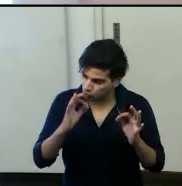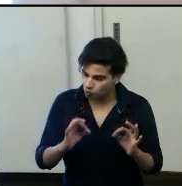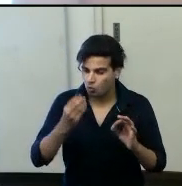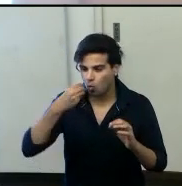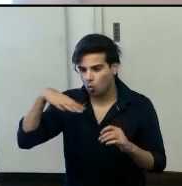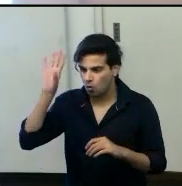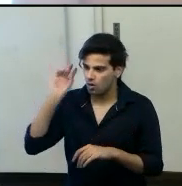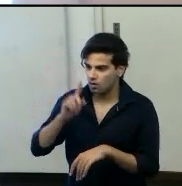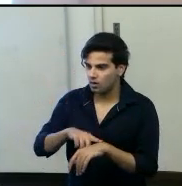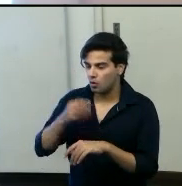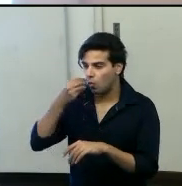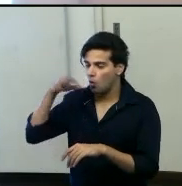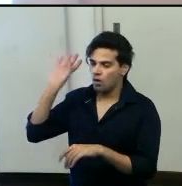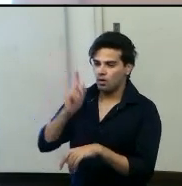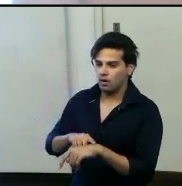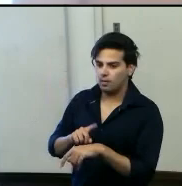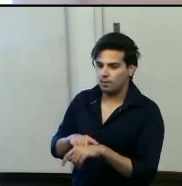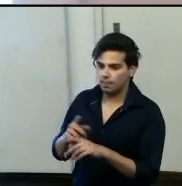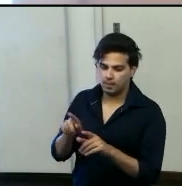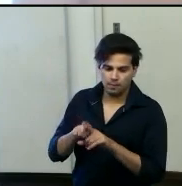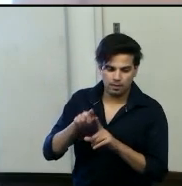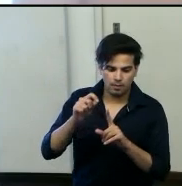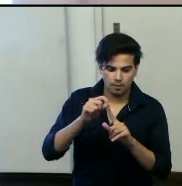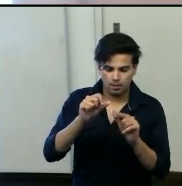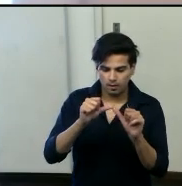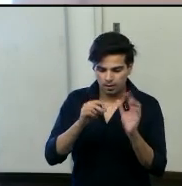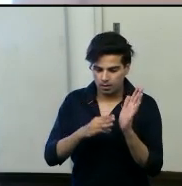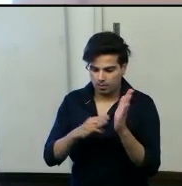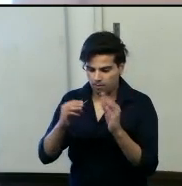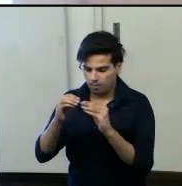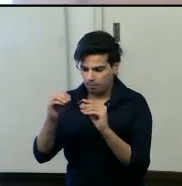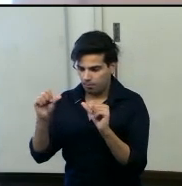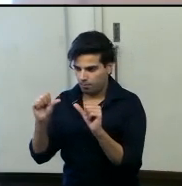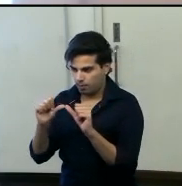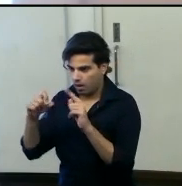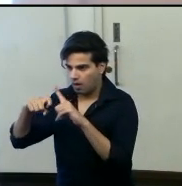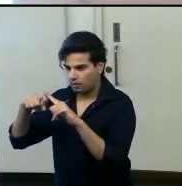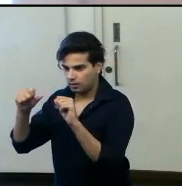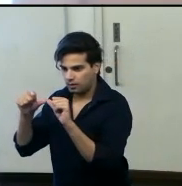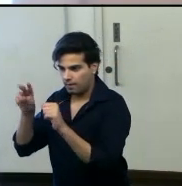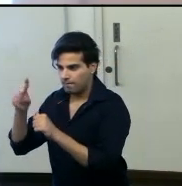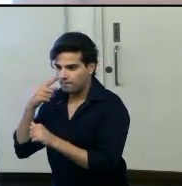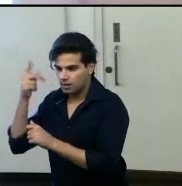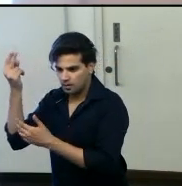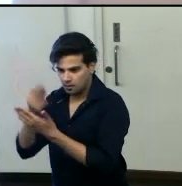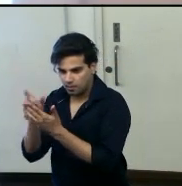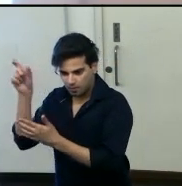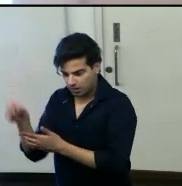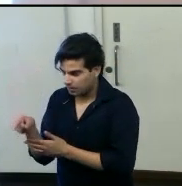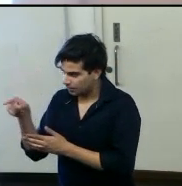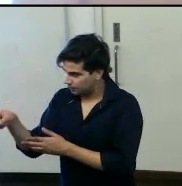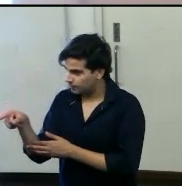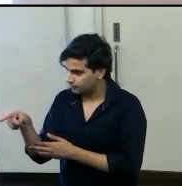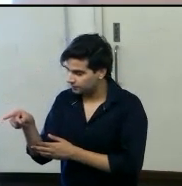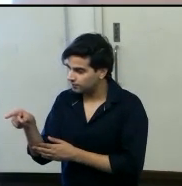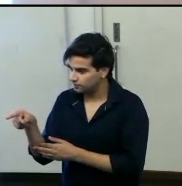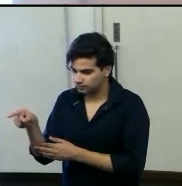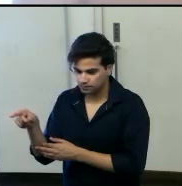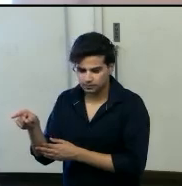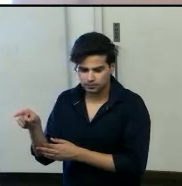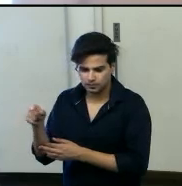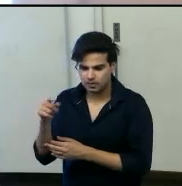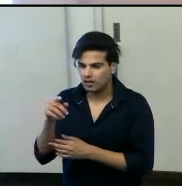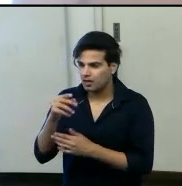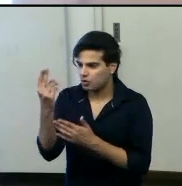old space. For example, Pampa. Pampa Kavi has another kavya